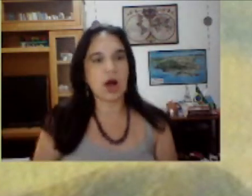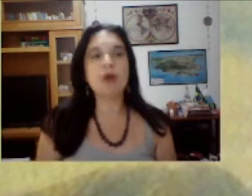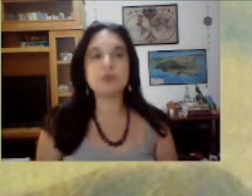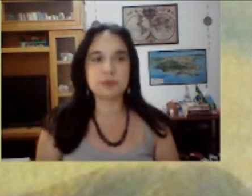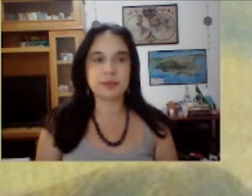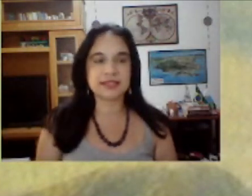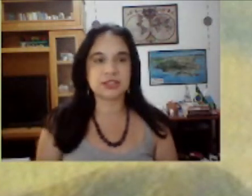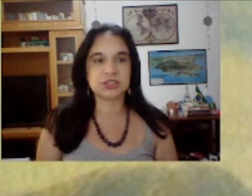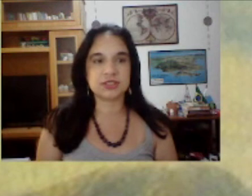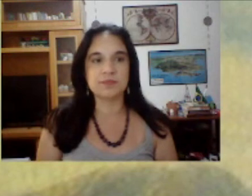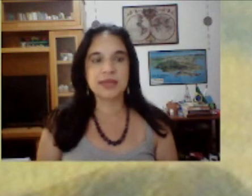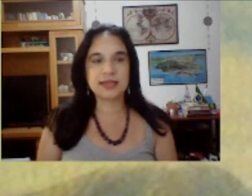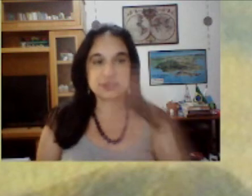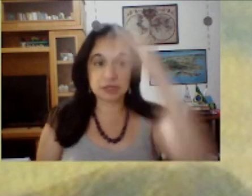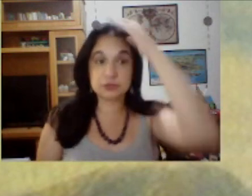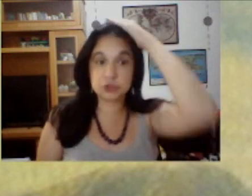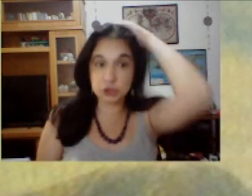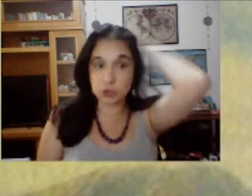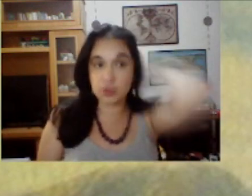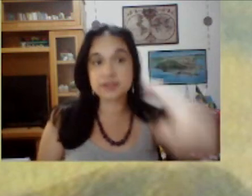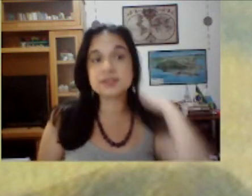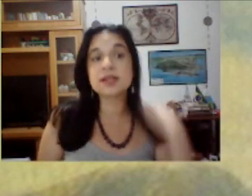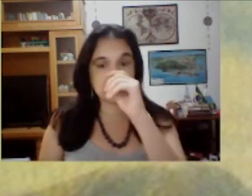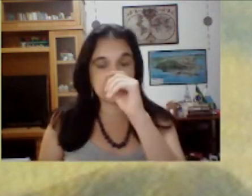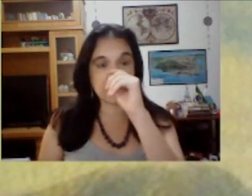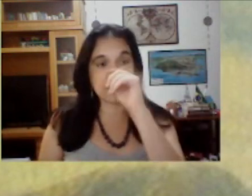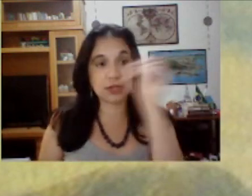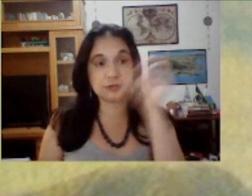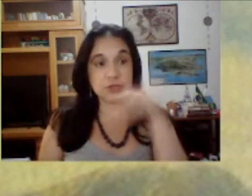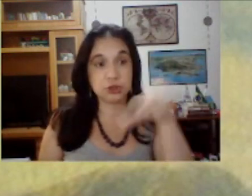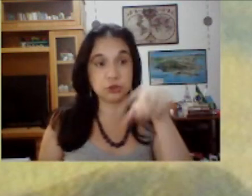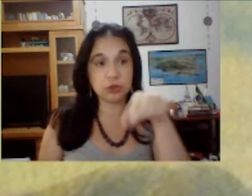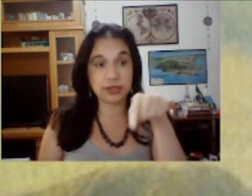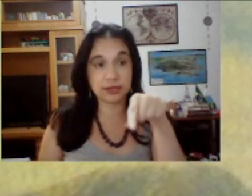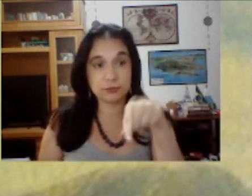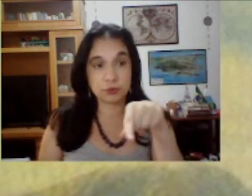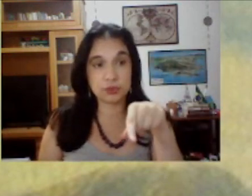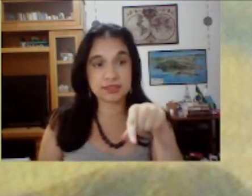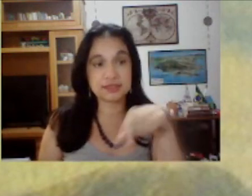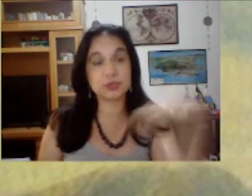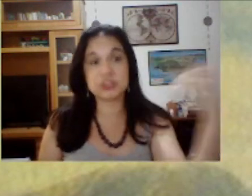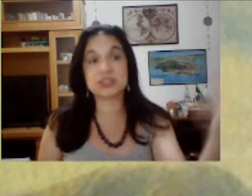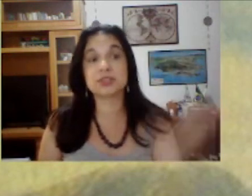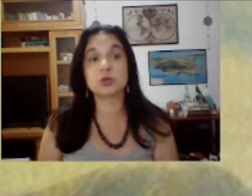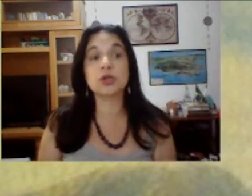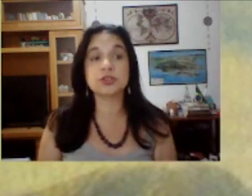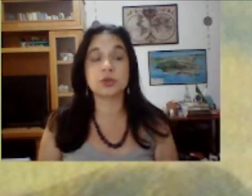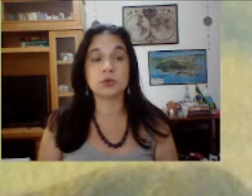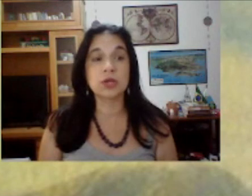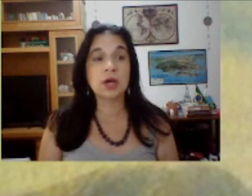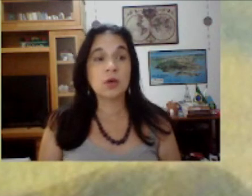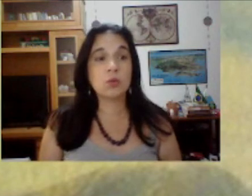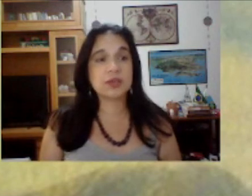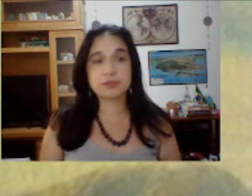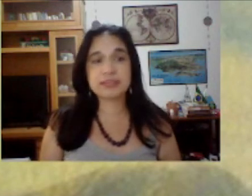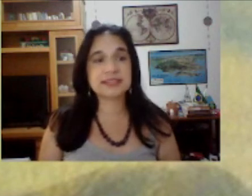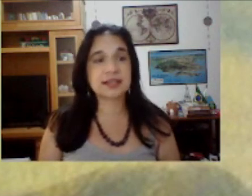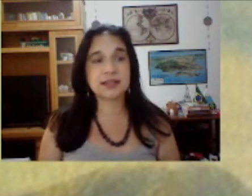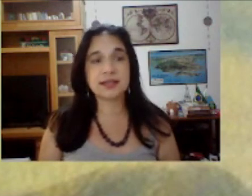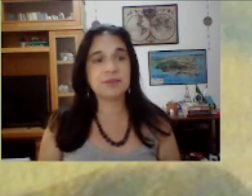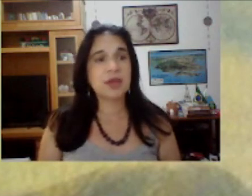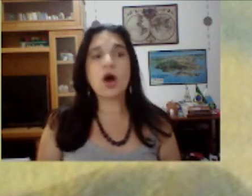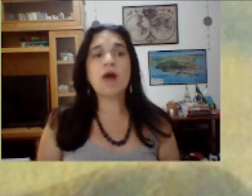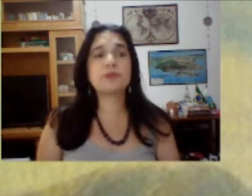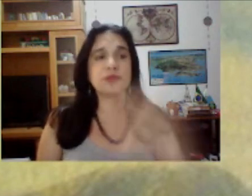were coffee plantations instead of sugar ones, the area of Tijuca, for instance, which is in the North Zone, was